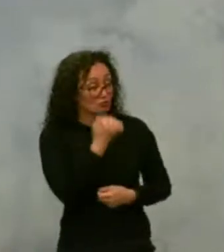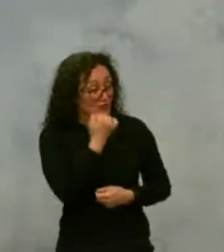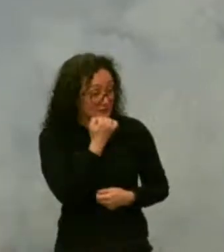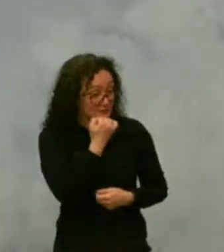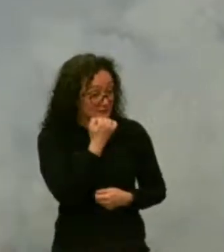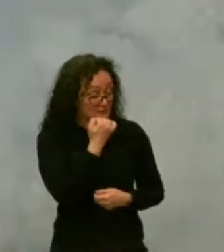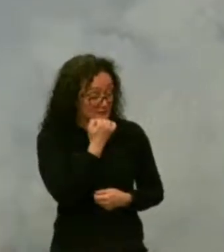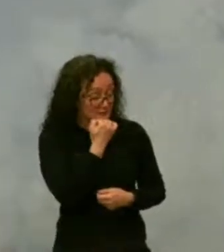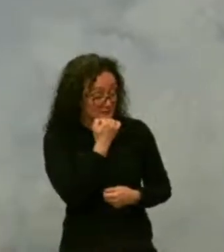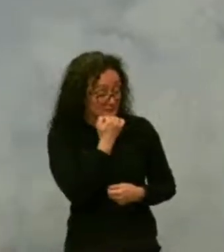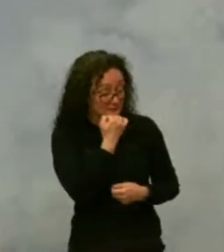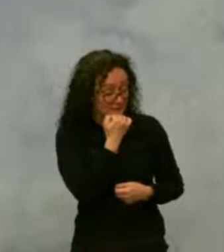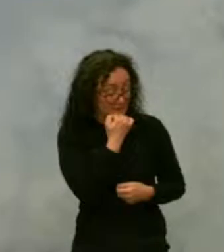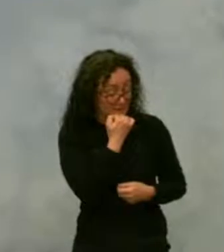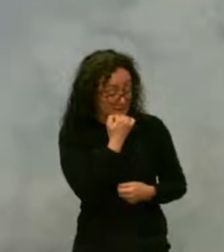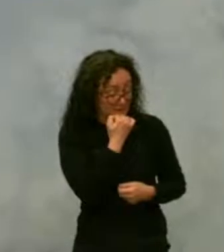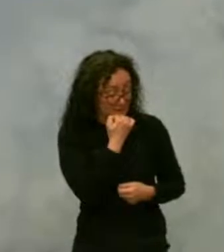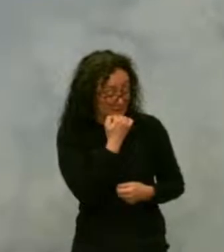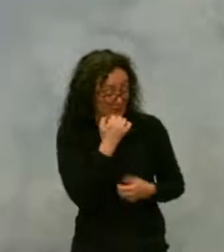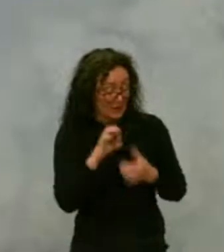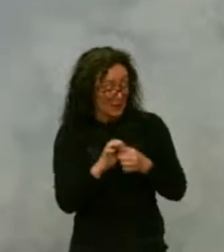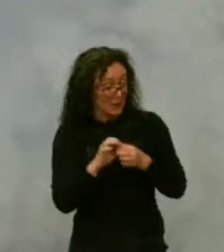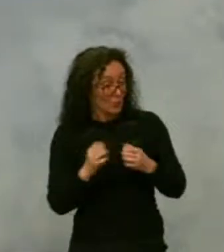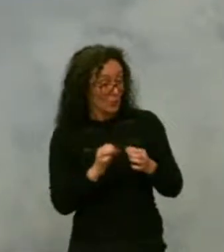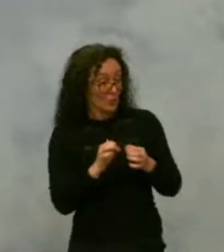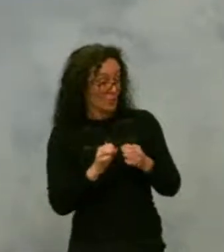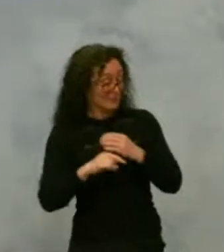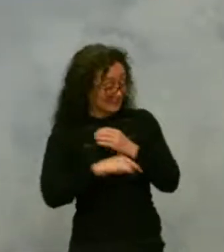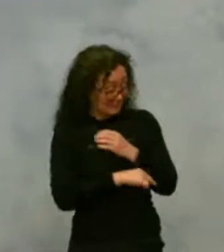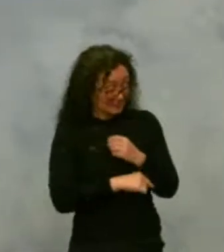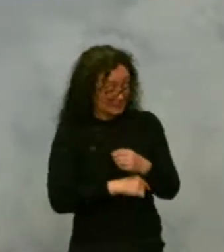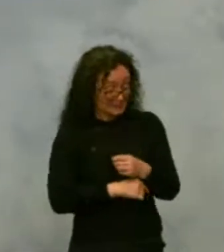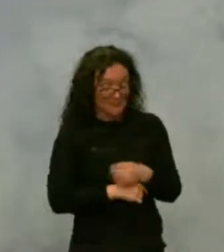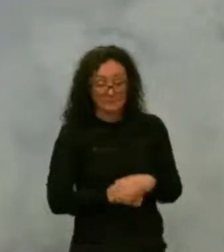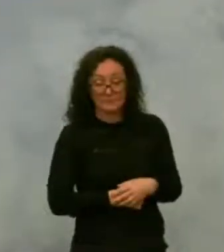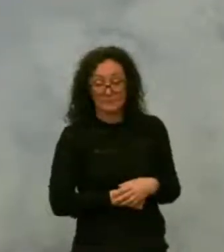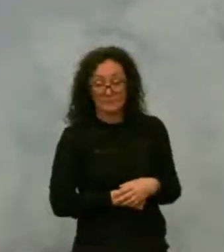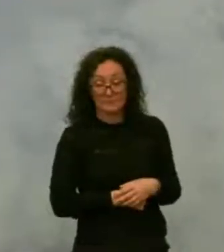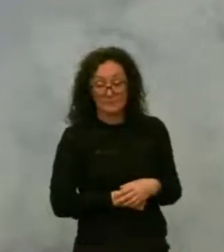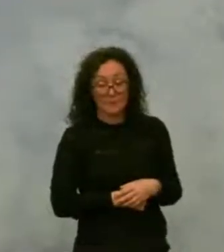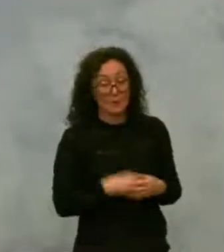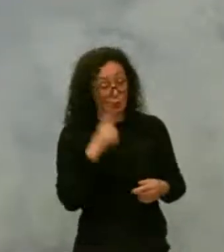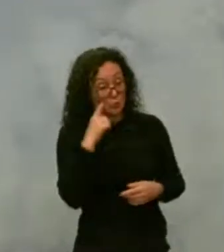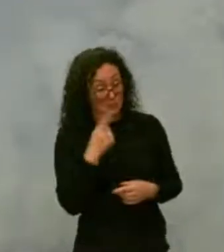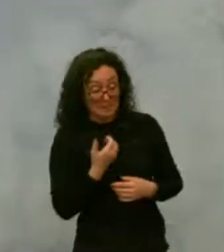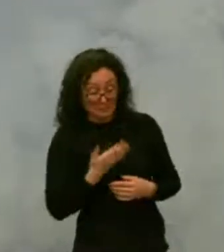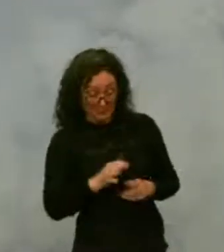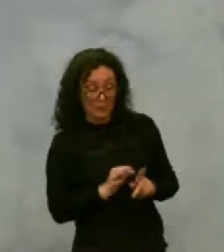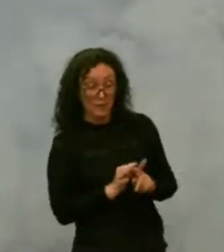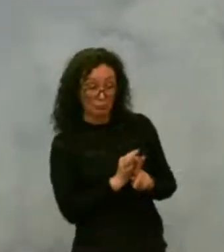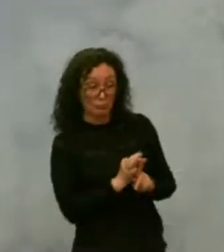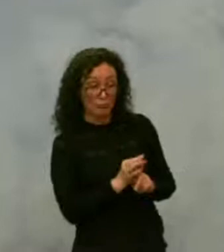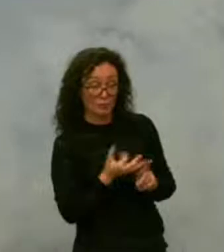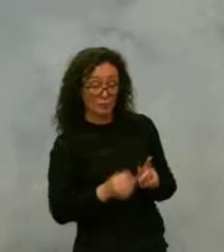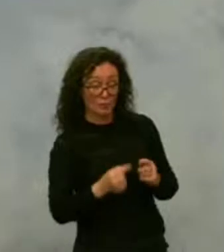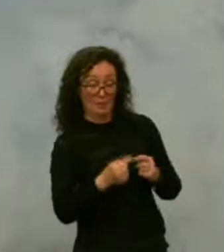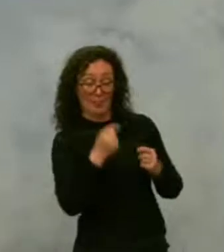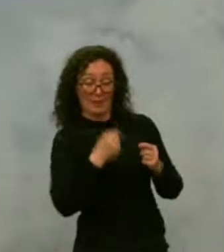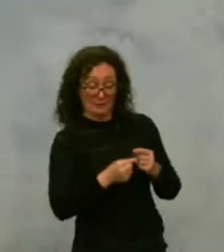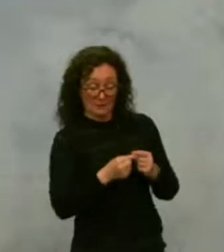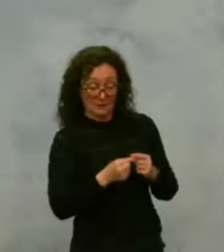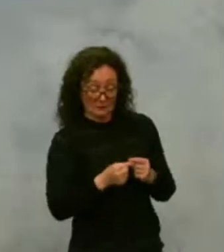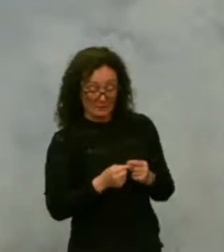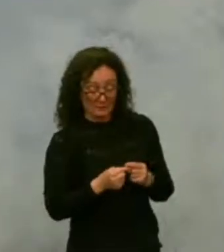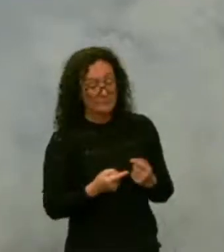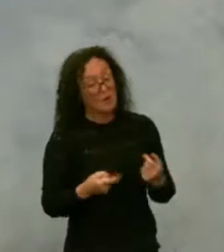we've had for our debt that we've taken. And you can see there's an improvement on the position since last year. And it also